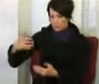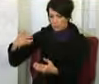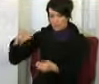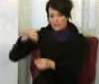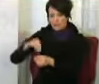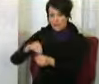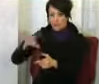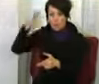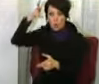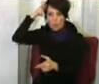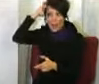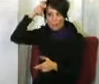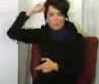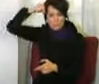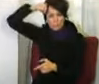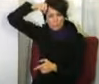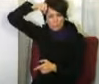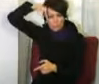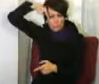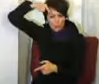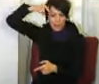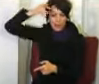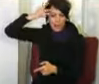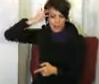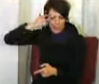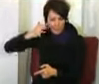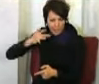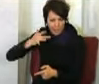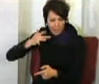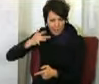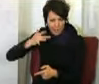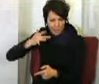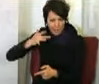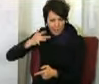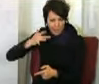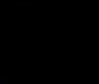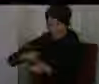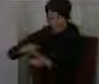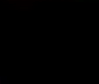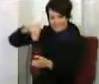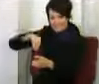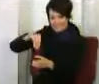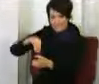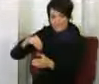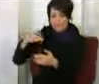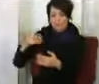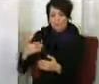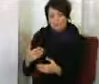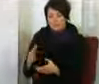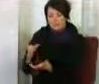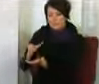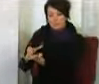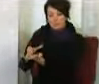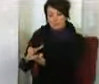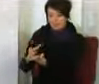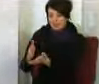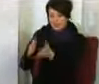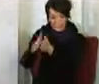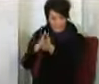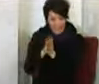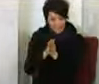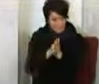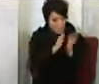the crown of thorns that was put on his head, the blood that would be shed for who he is. He asked each one of